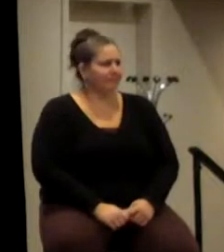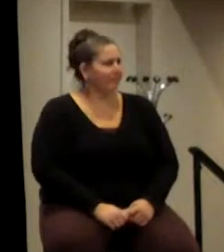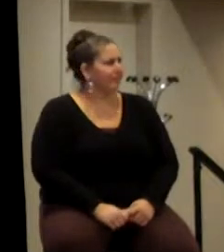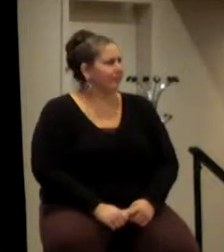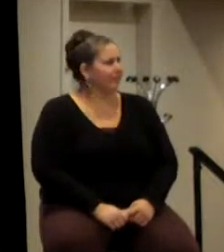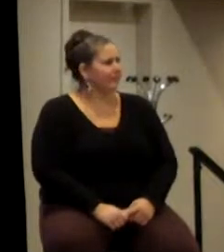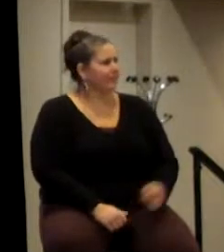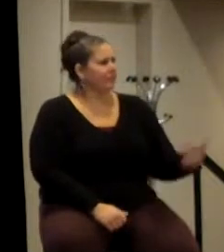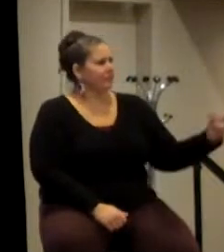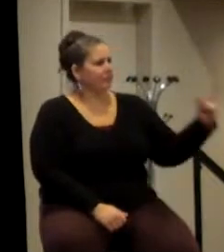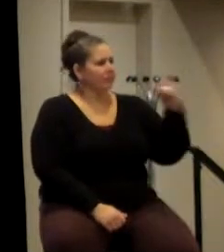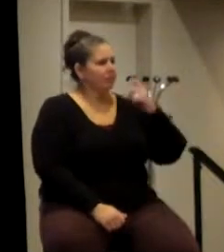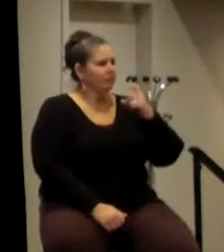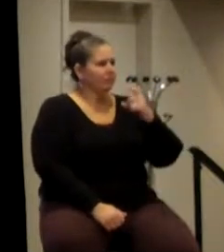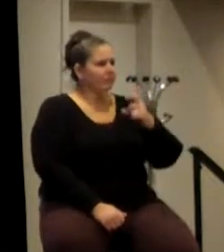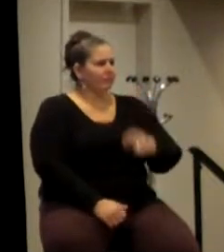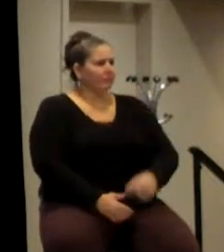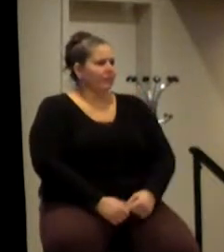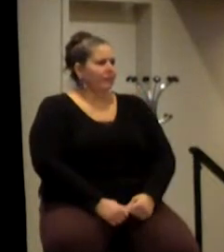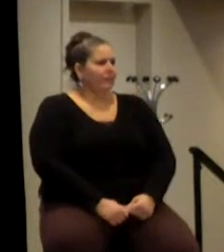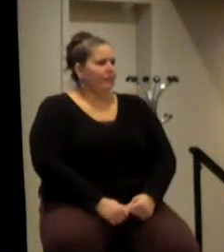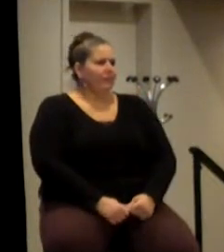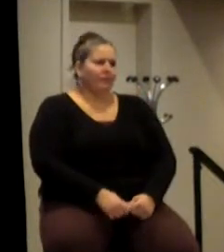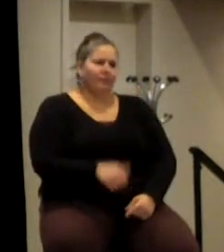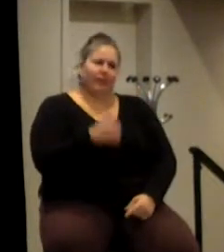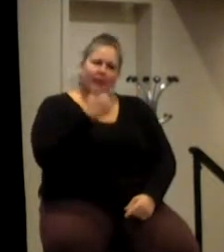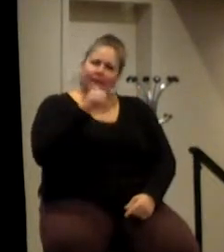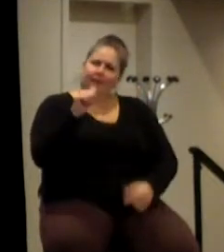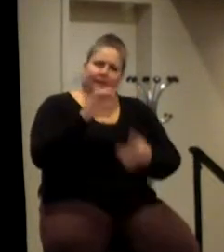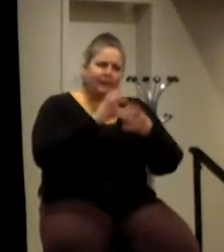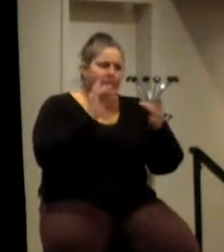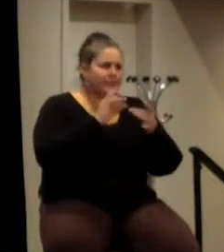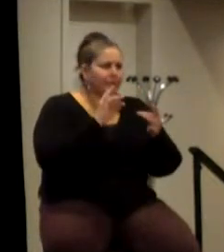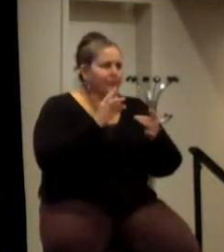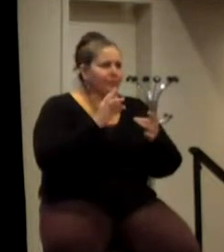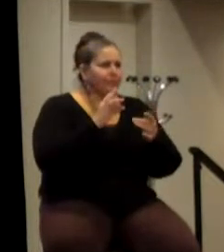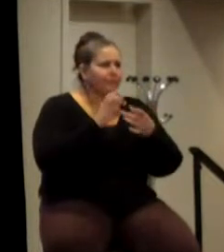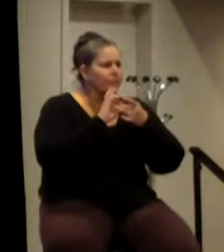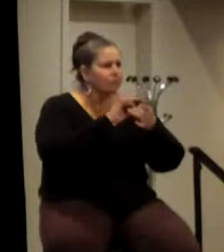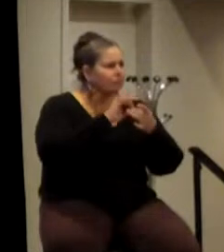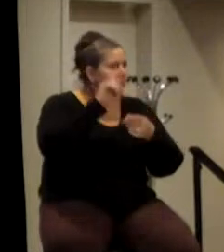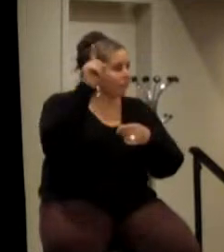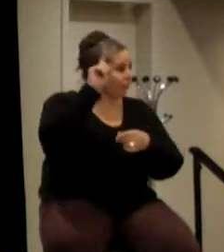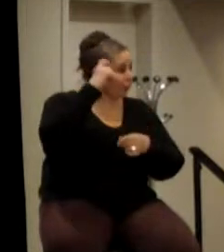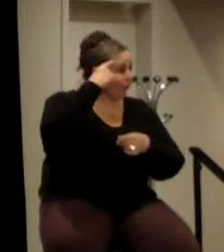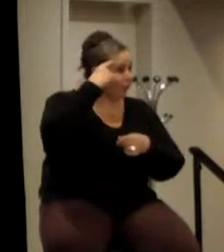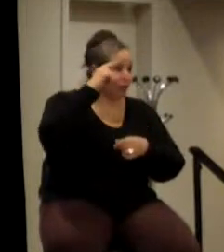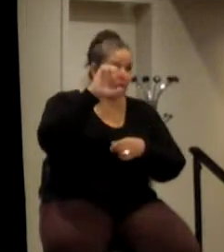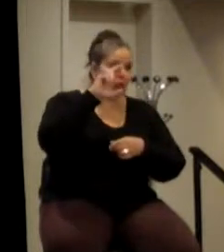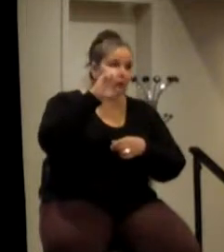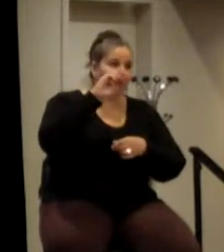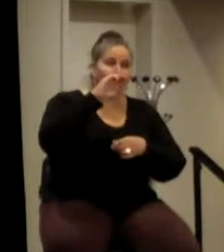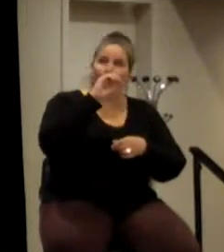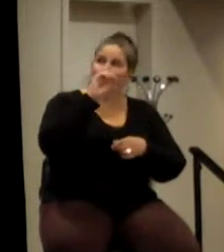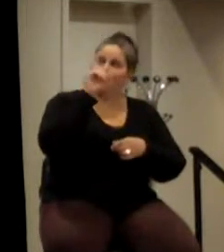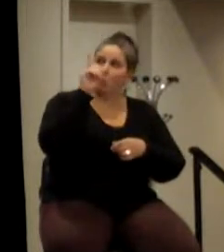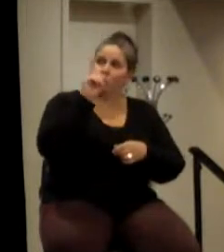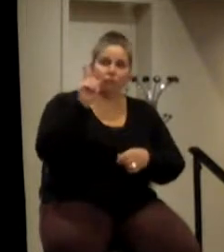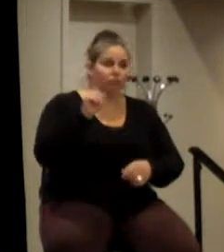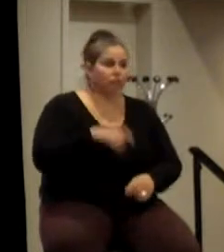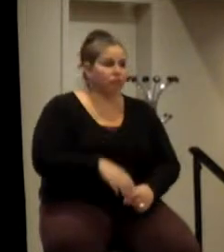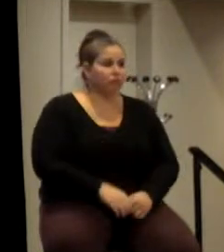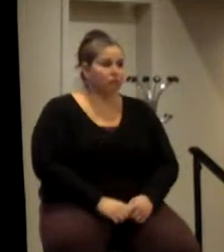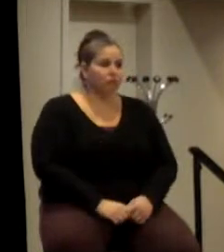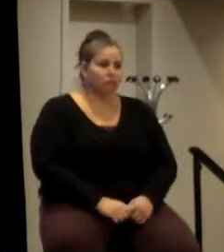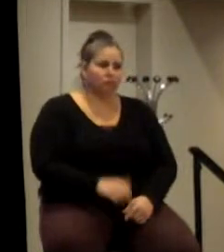All the news that's been coming out of the state capitol with the Cuomo administration and from the reporting from the Post to what's come in the last couple days. Any comment on